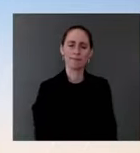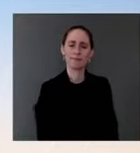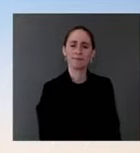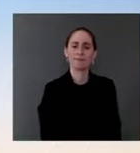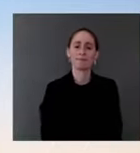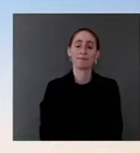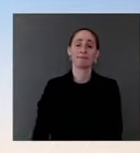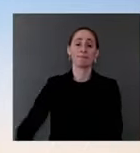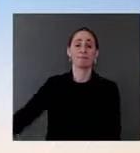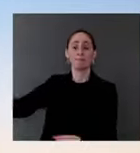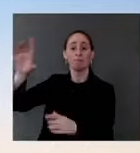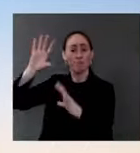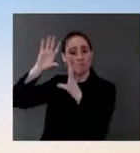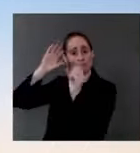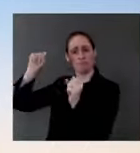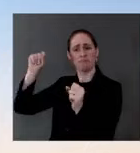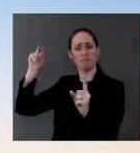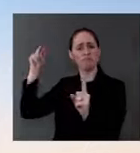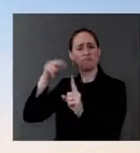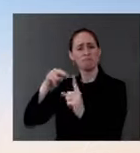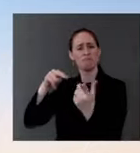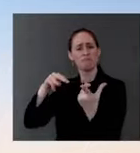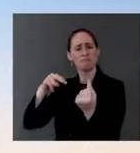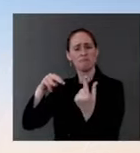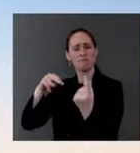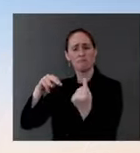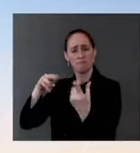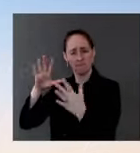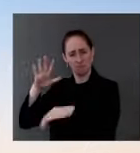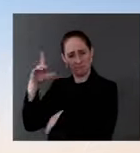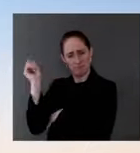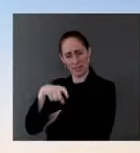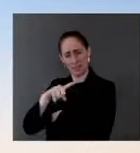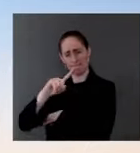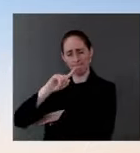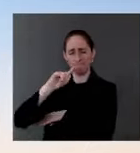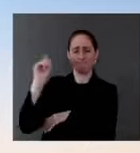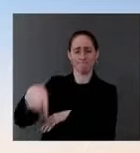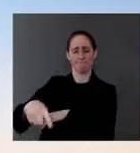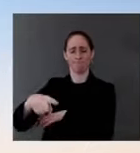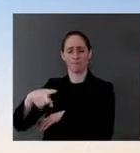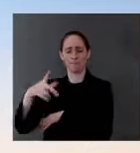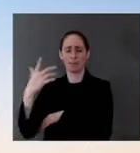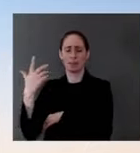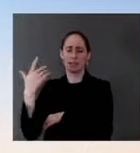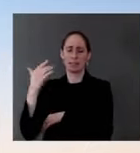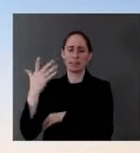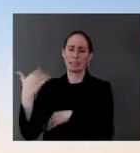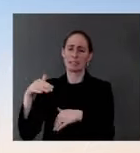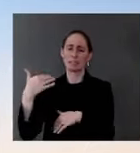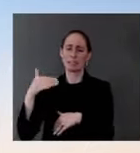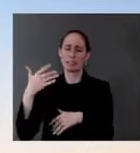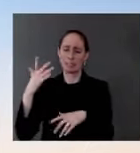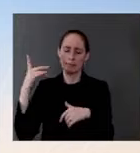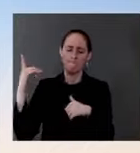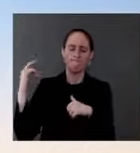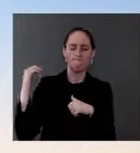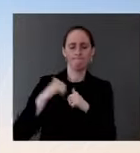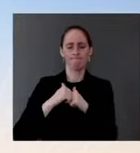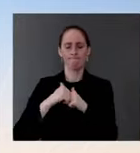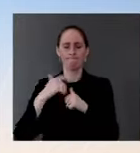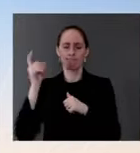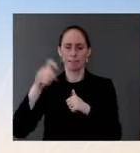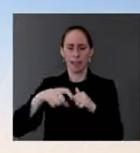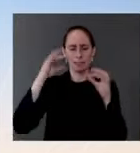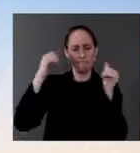accommodation, to ensure there's counseling, that there's communication and education about the efficacy of vaccines or alternatives like testing, and